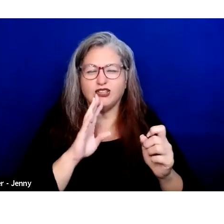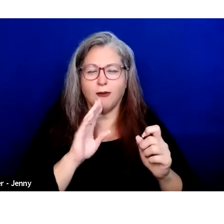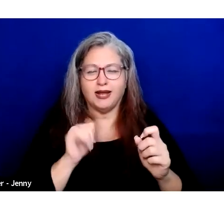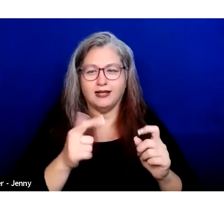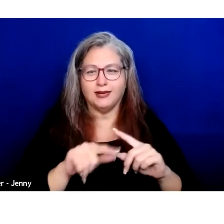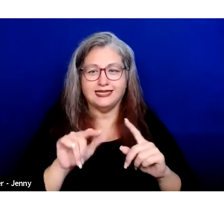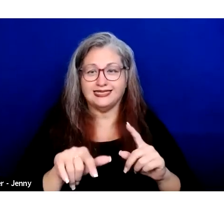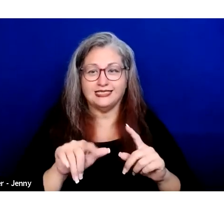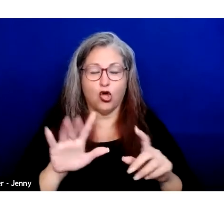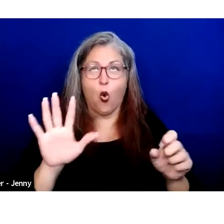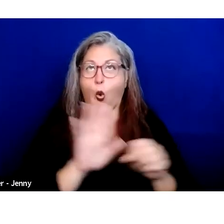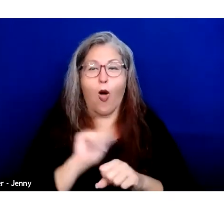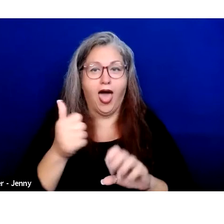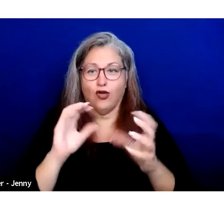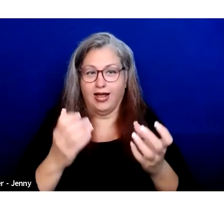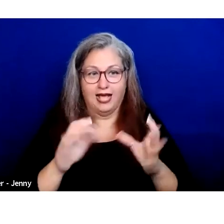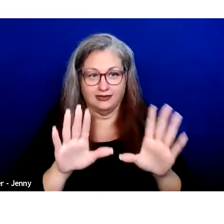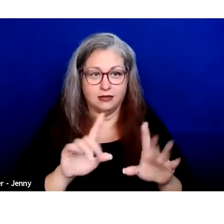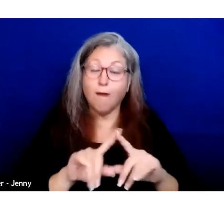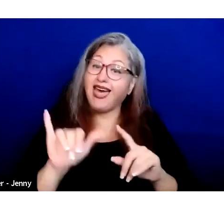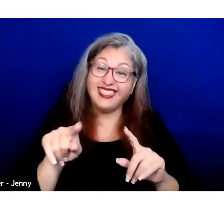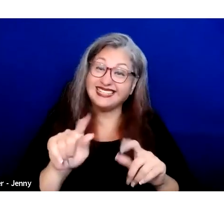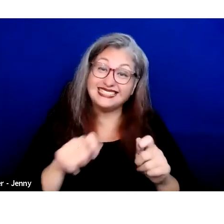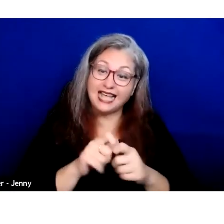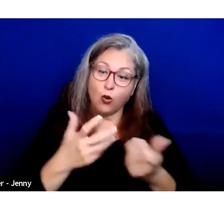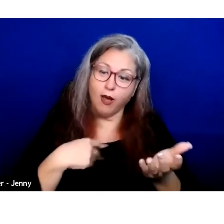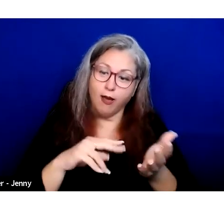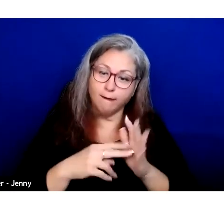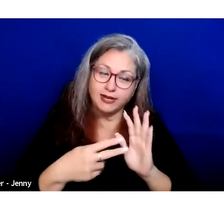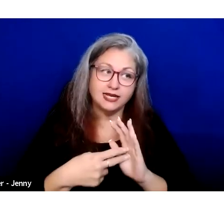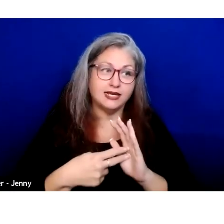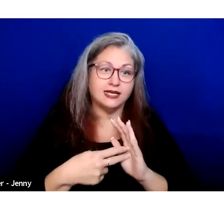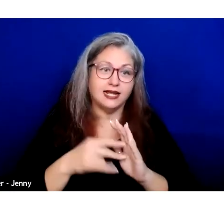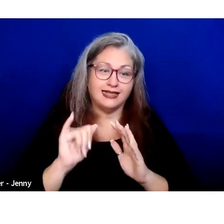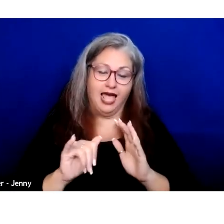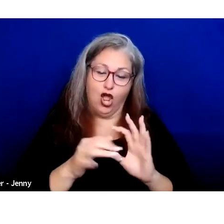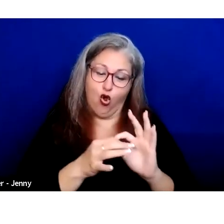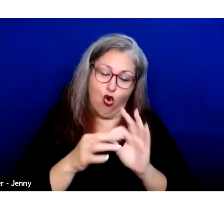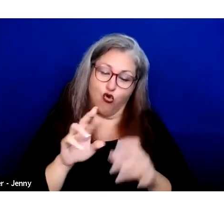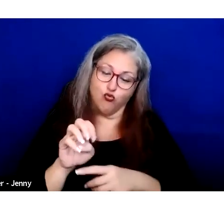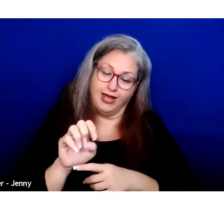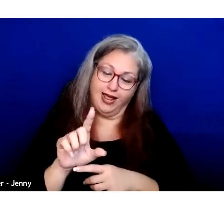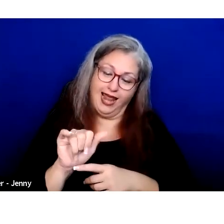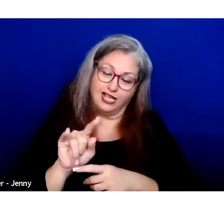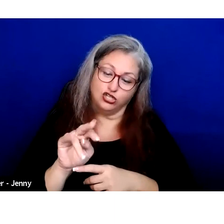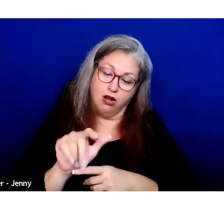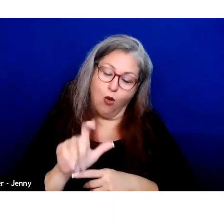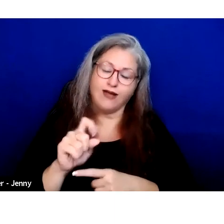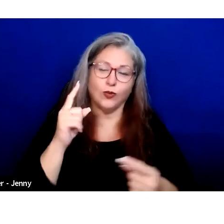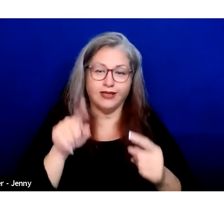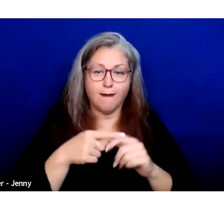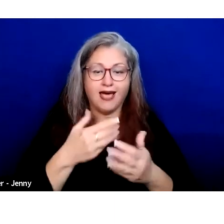This should be a whole other class, by the way. But this is exactly what I mean, like, about the relational, right? We have to think about these things